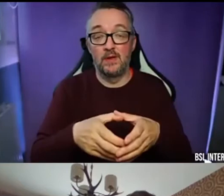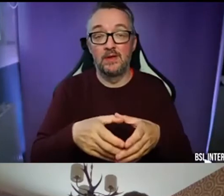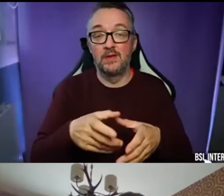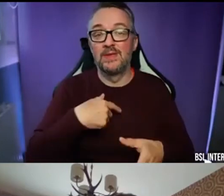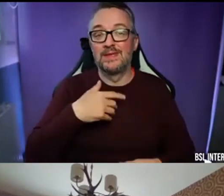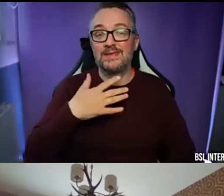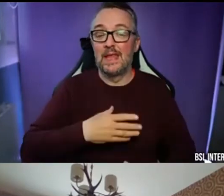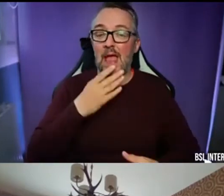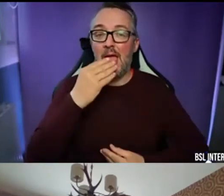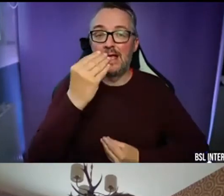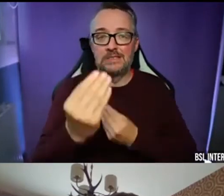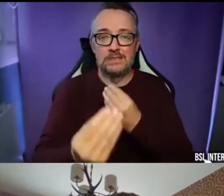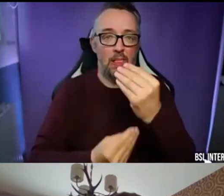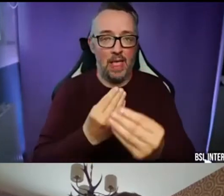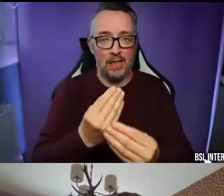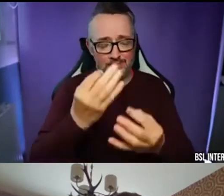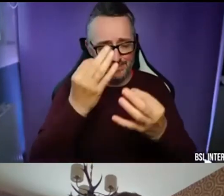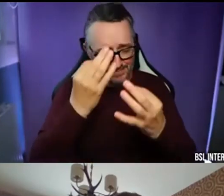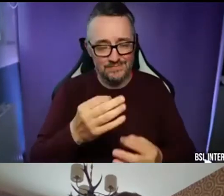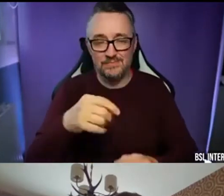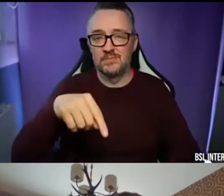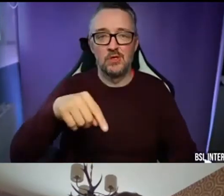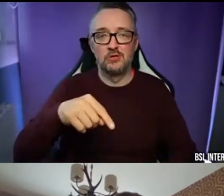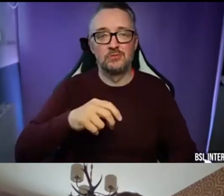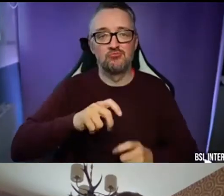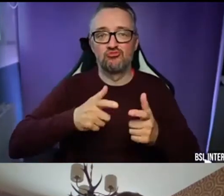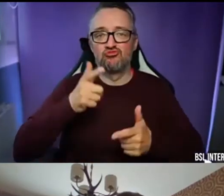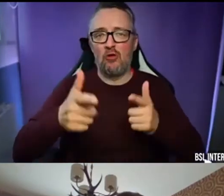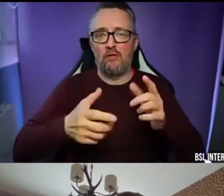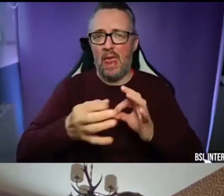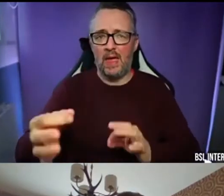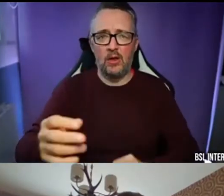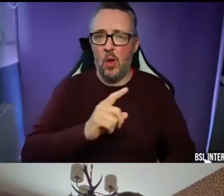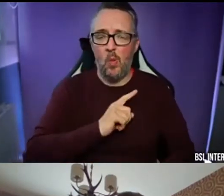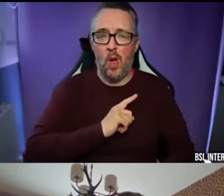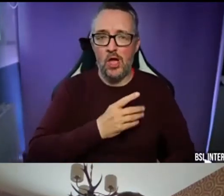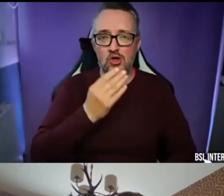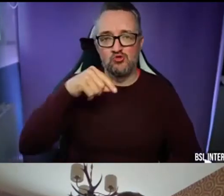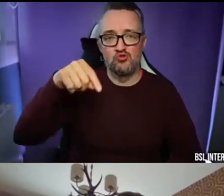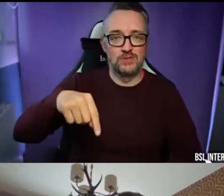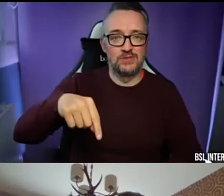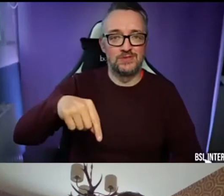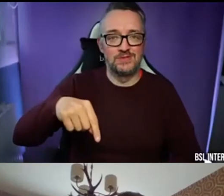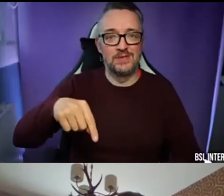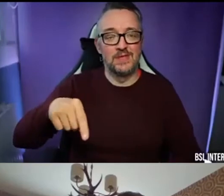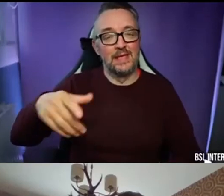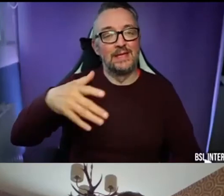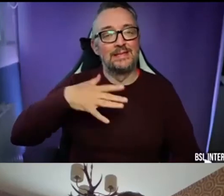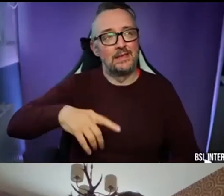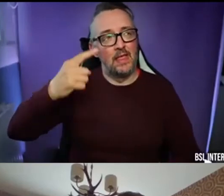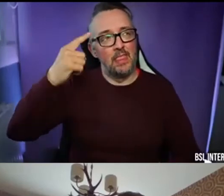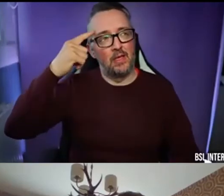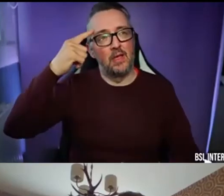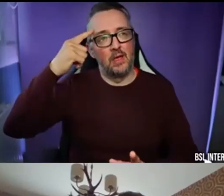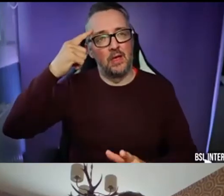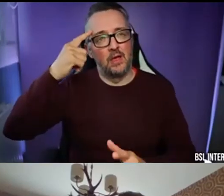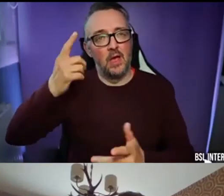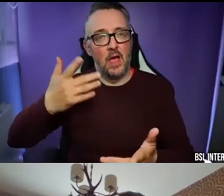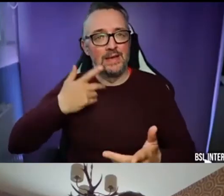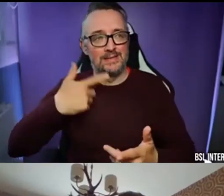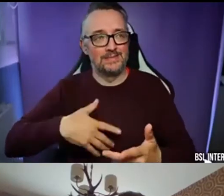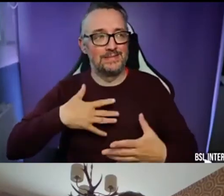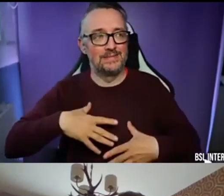what the advantages are and what those benefits are that may be a useful thing for Traveline to think about, is, to point out the